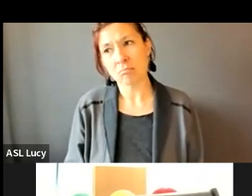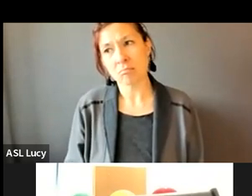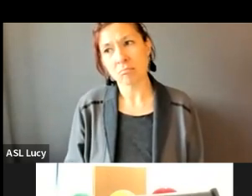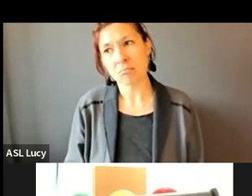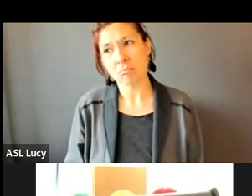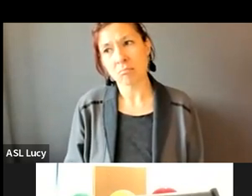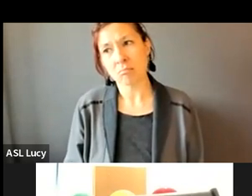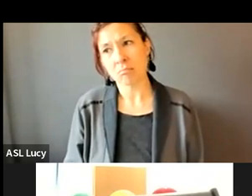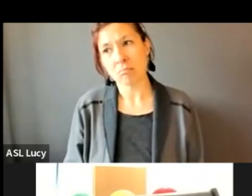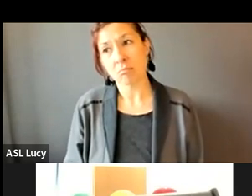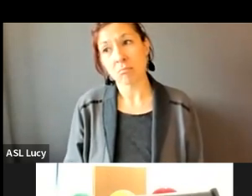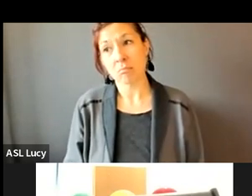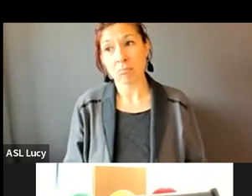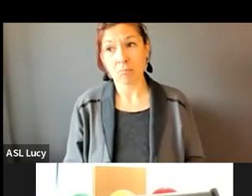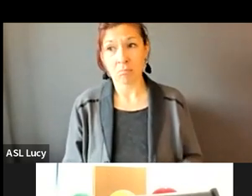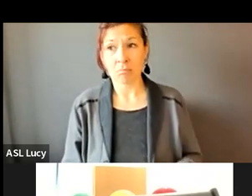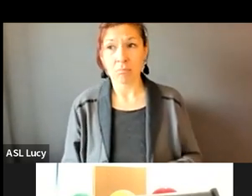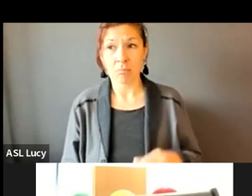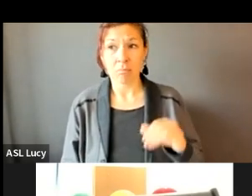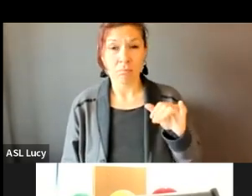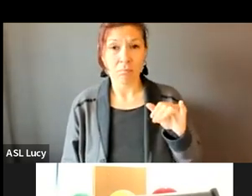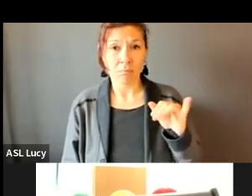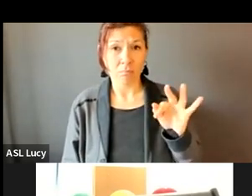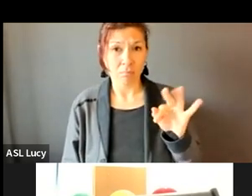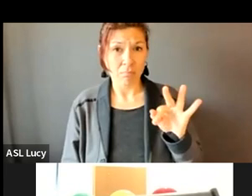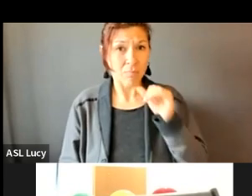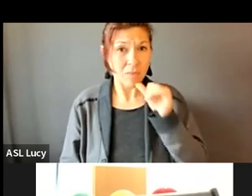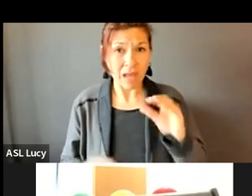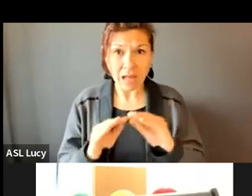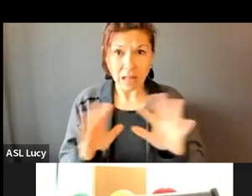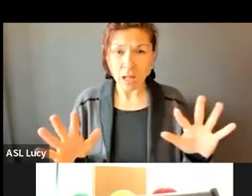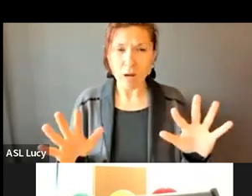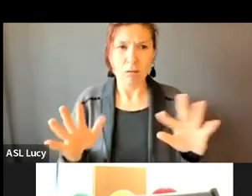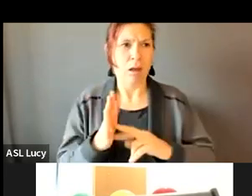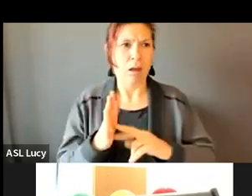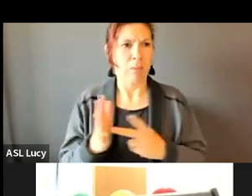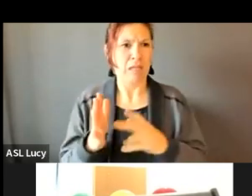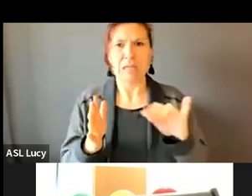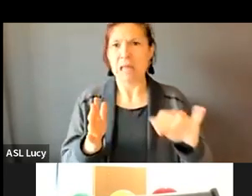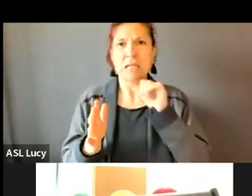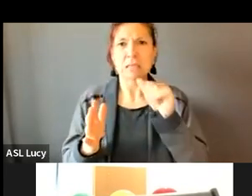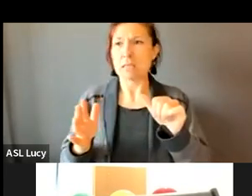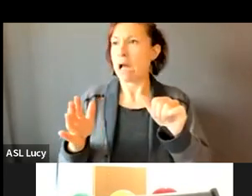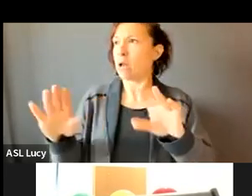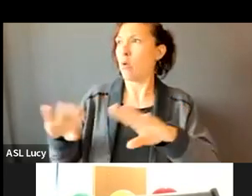if we are not clear we are not being transparent definition